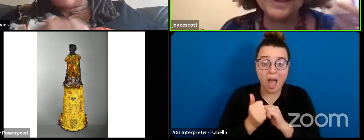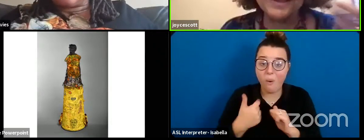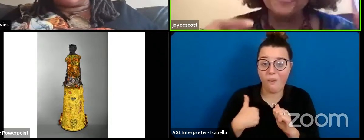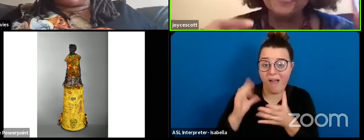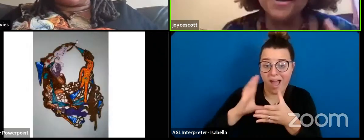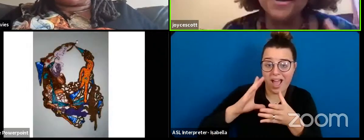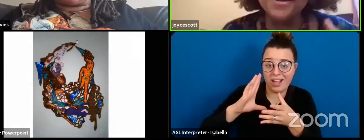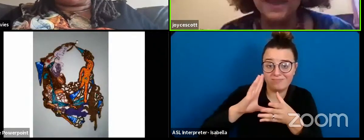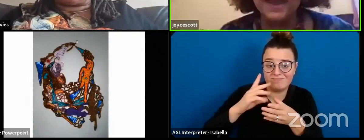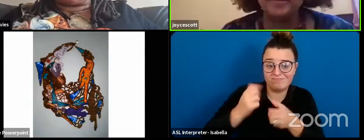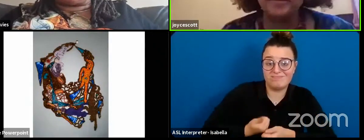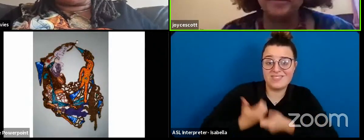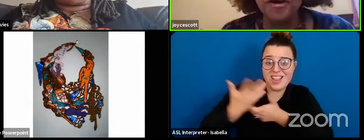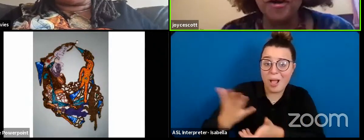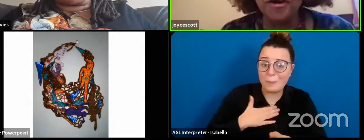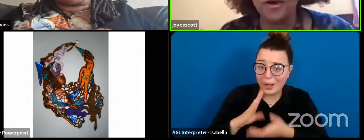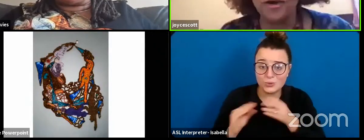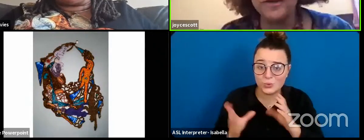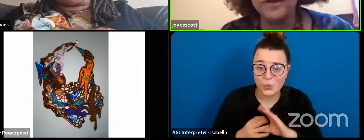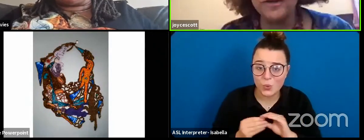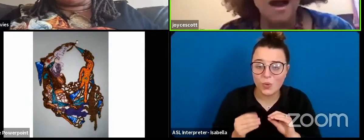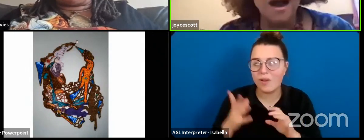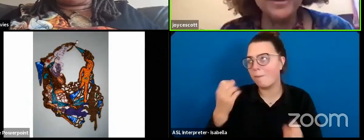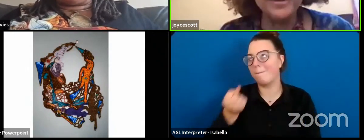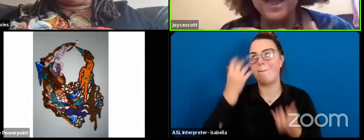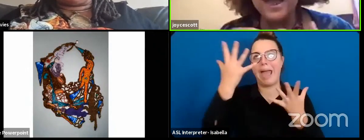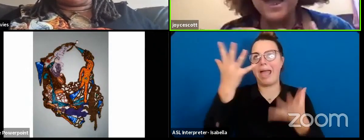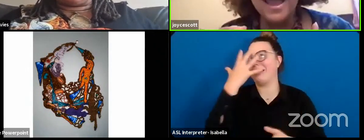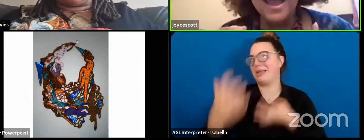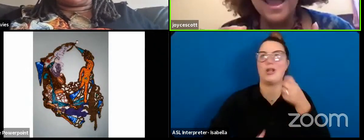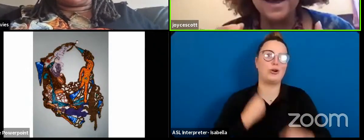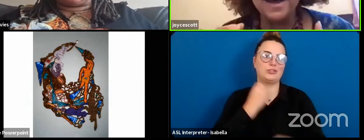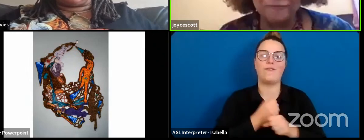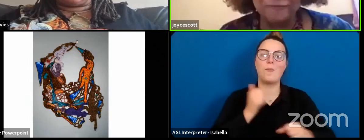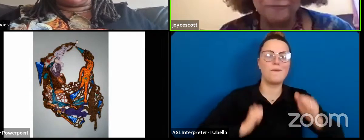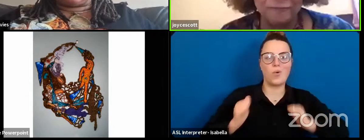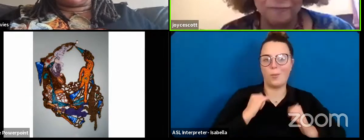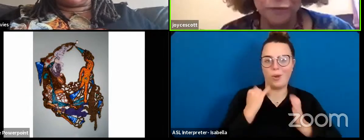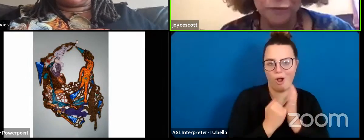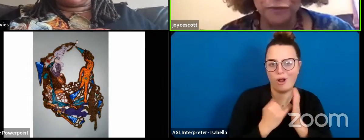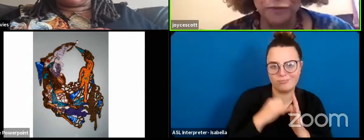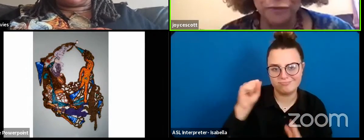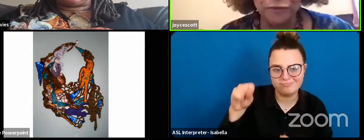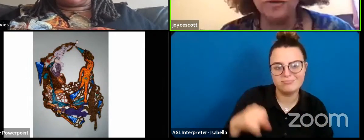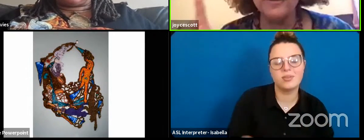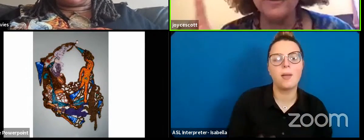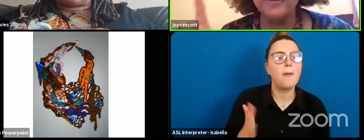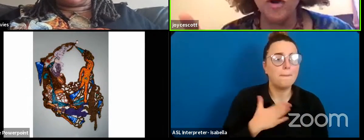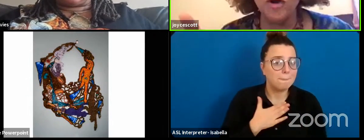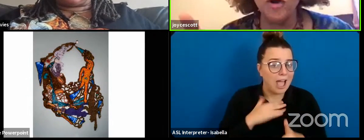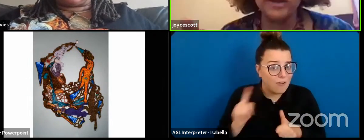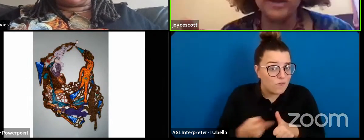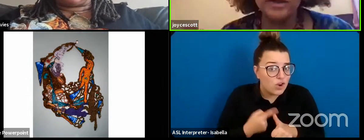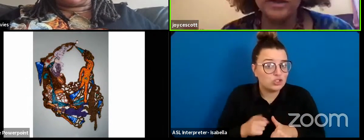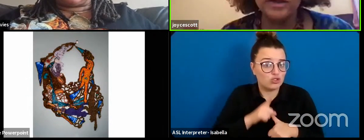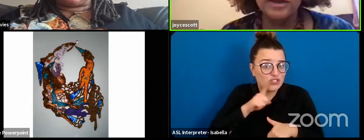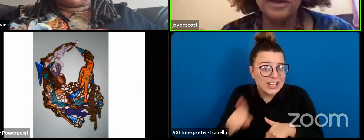aside from years being a performance artist, my first real performance